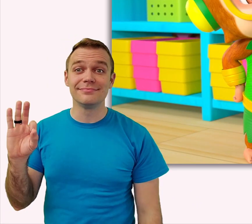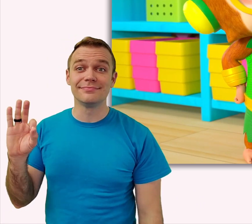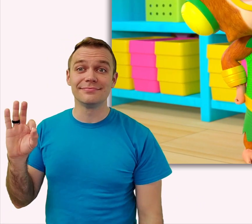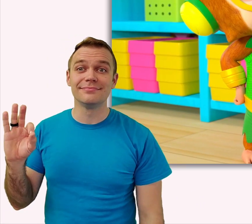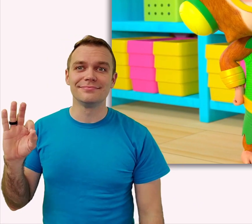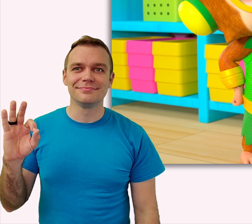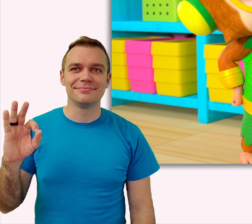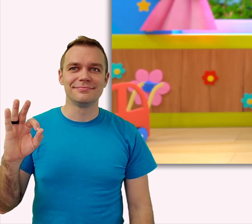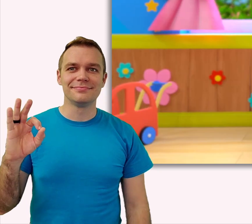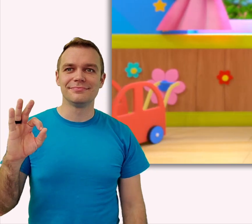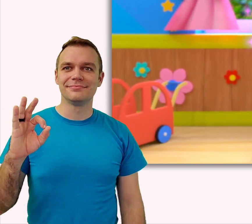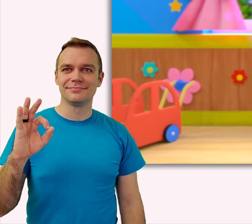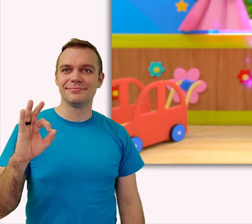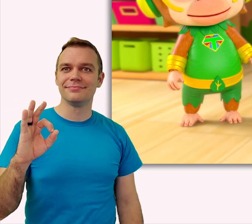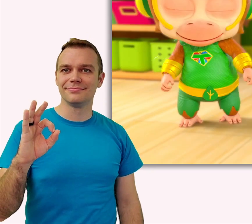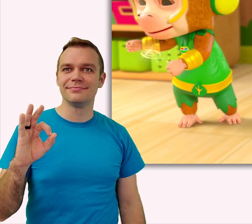F